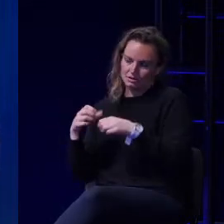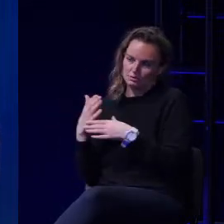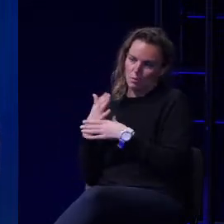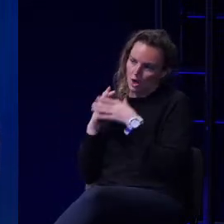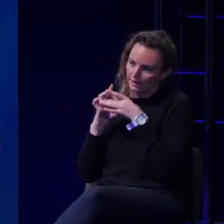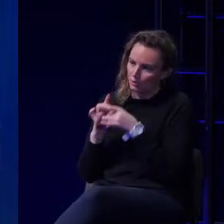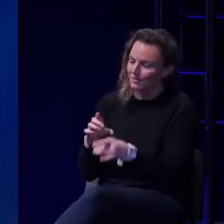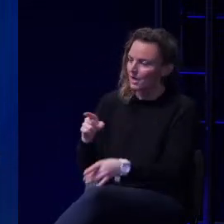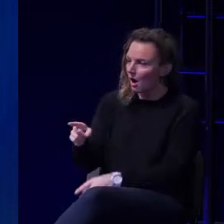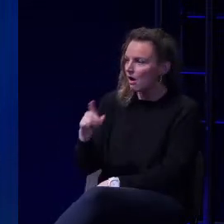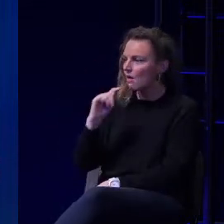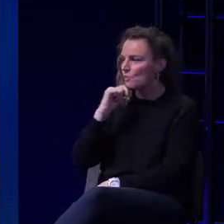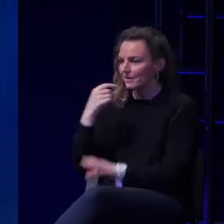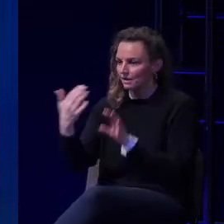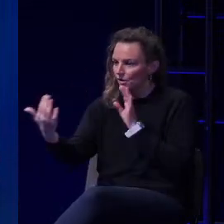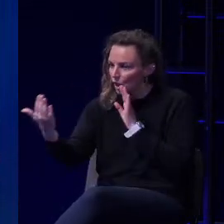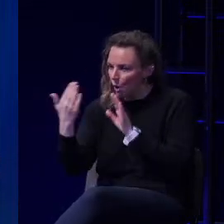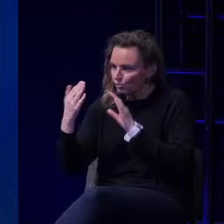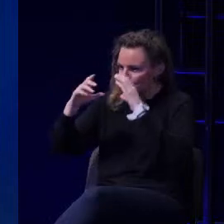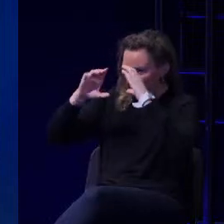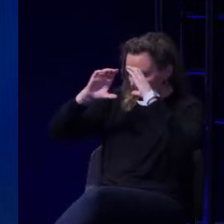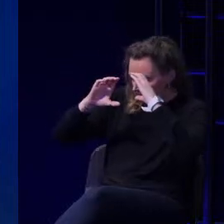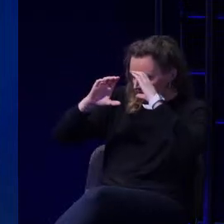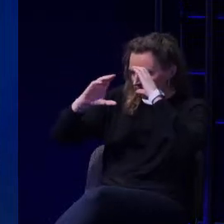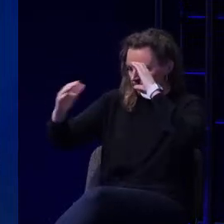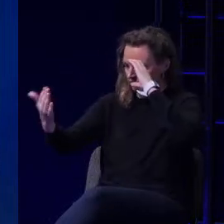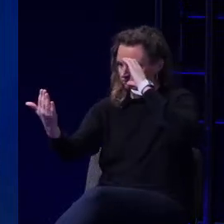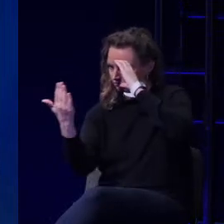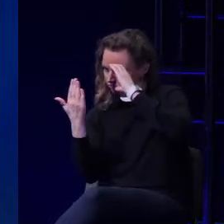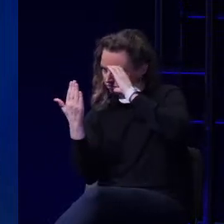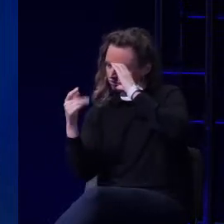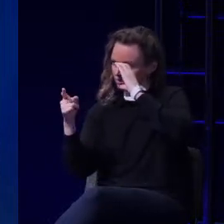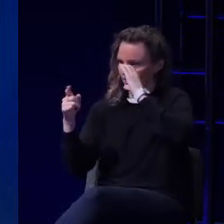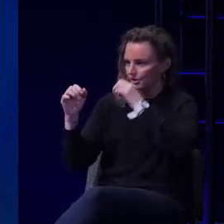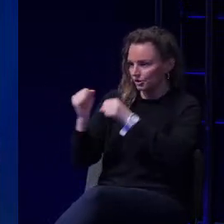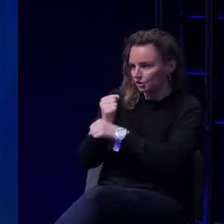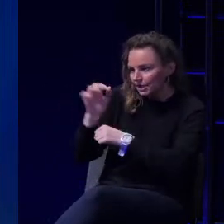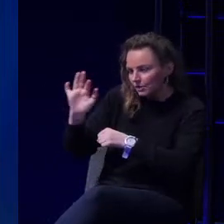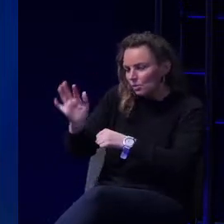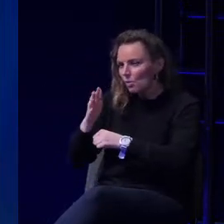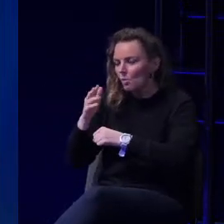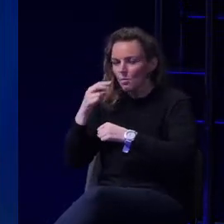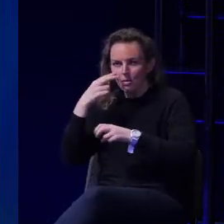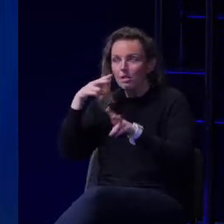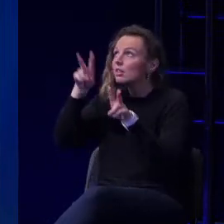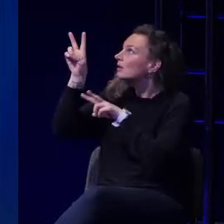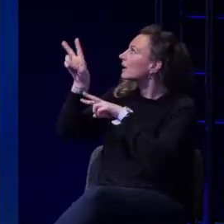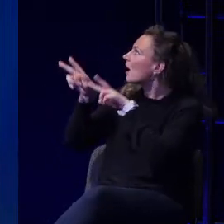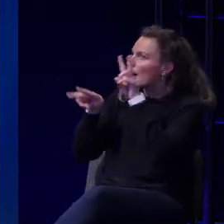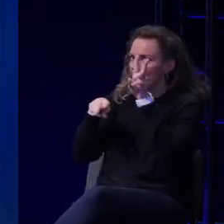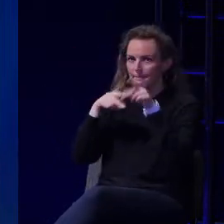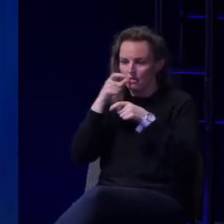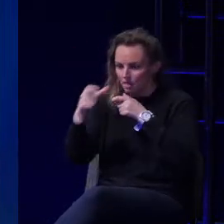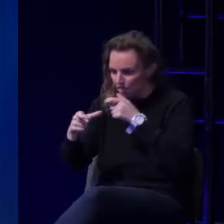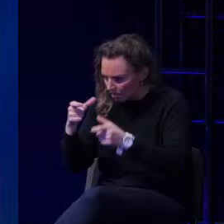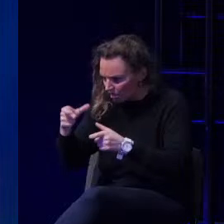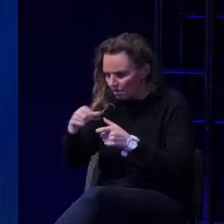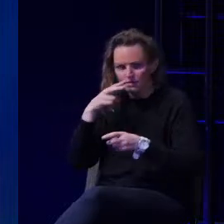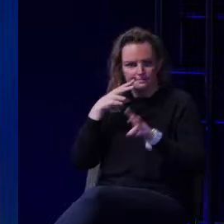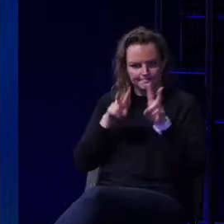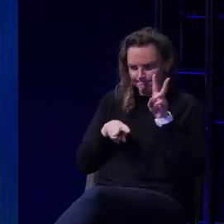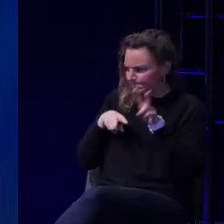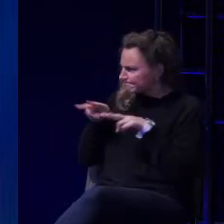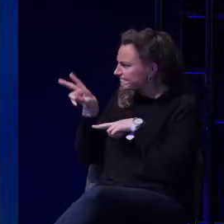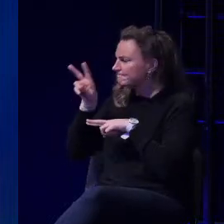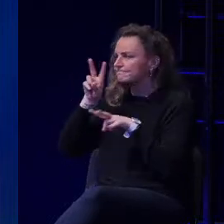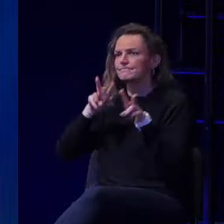doing a close-up, and she did all the lines and everything, and then she starts looking up, and then she's looking down, and then she's around,